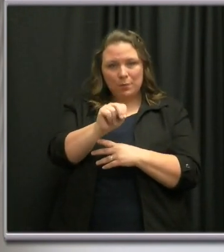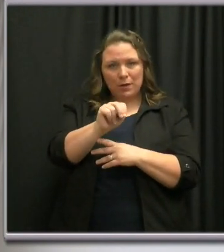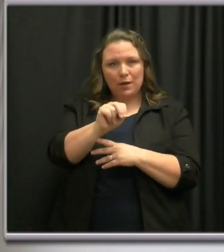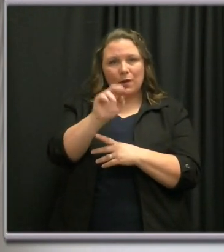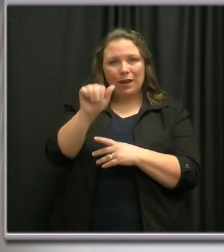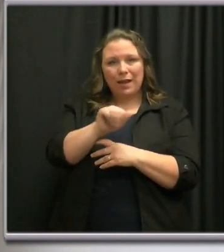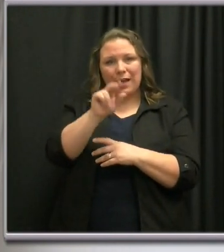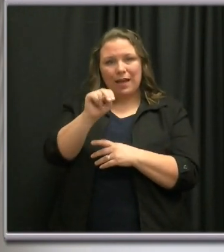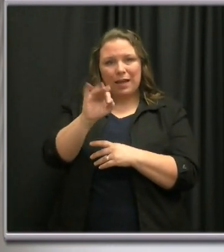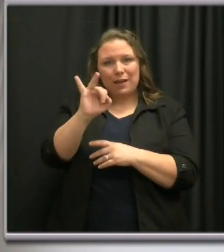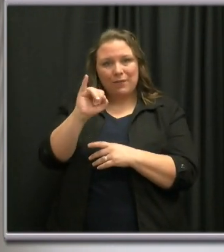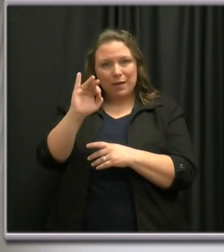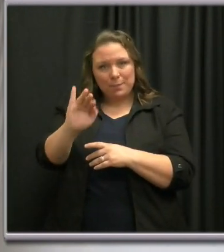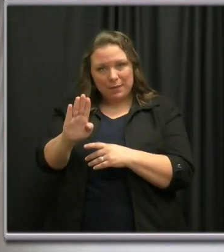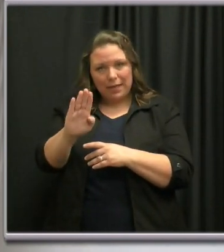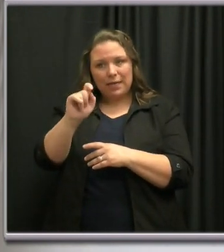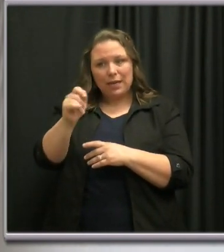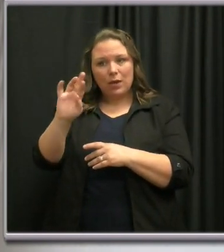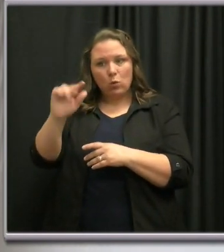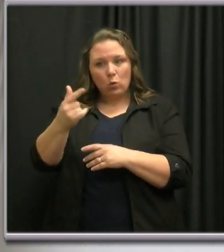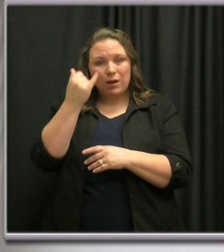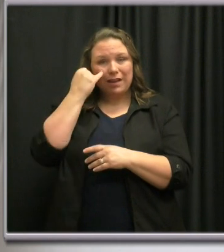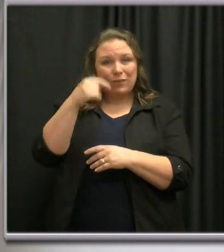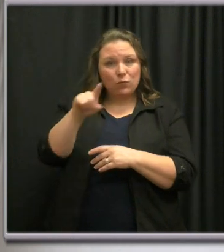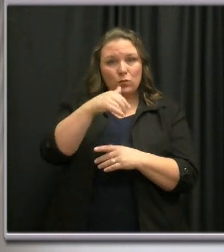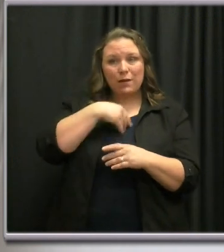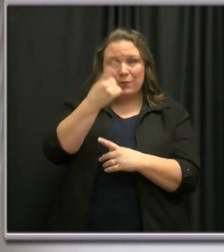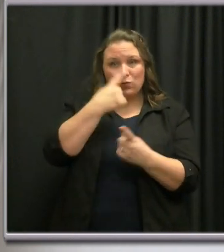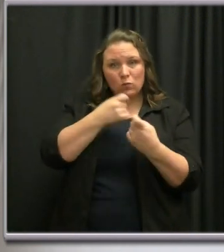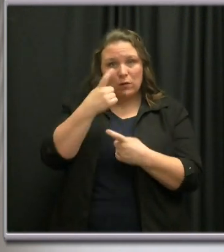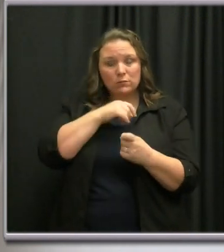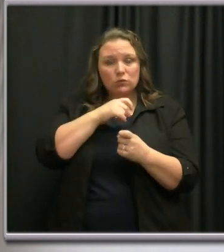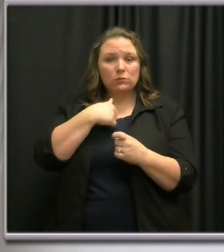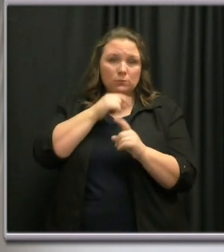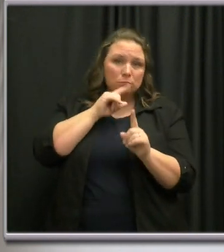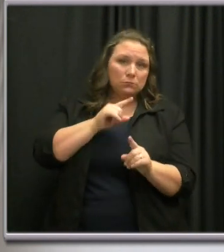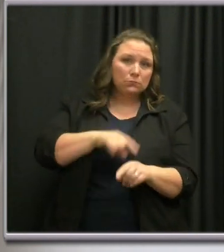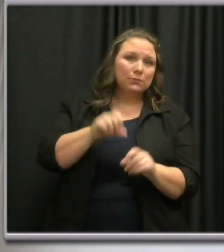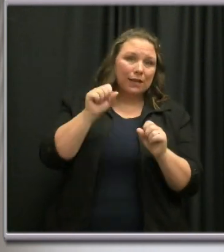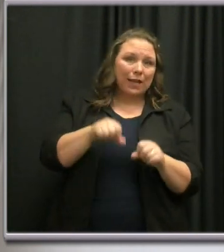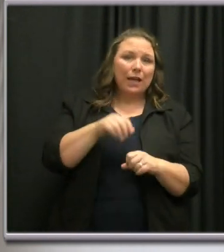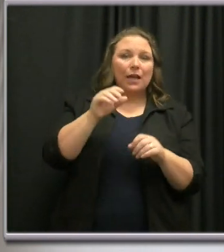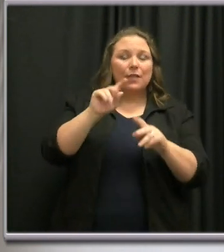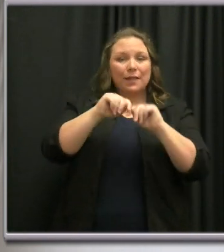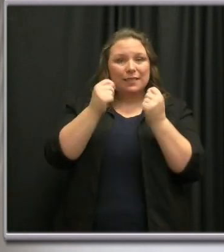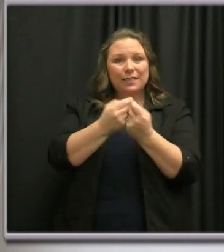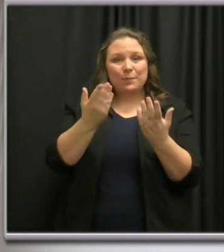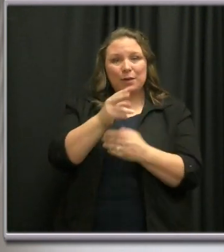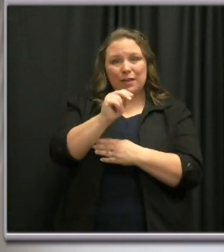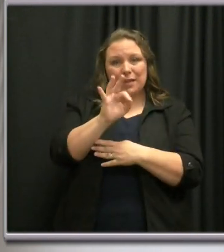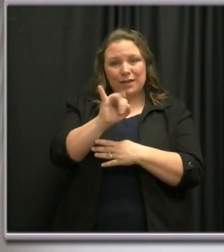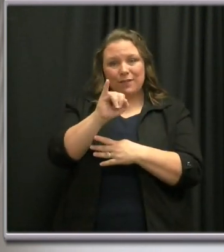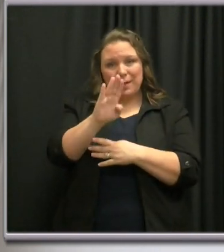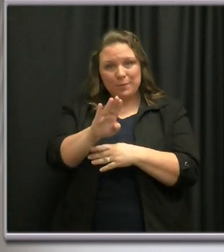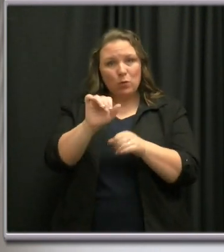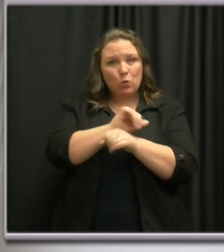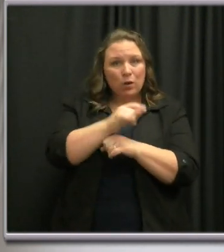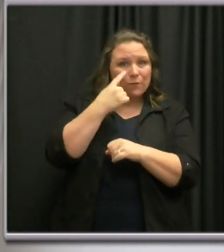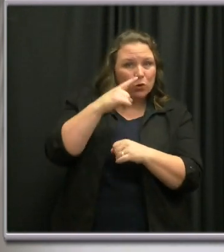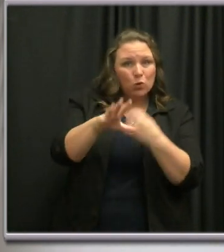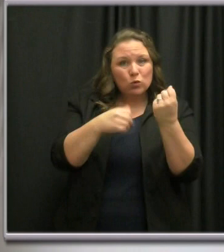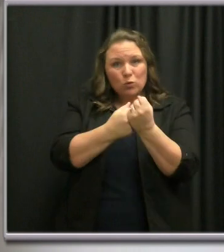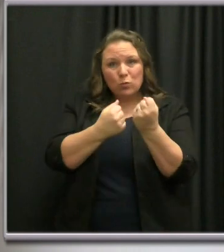jim.brown@nfib.org. If any small business owners have questions, our team at NFIB, we're working for small business. We're working for you. We're watching